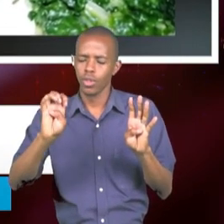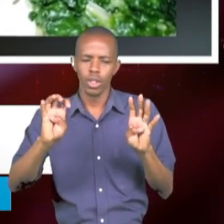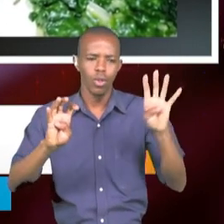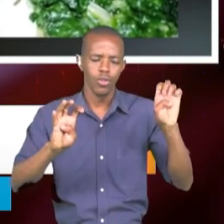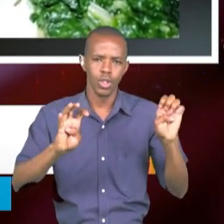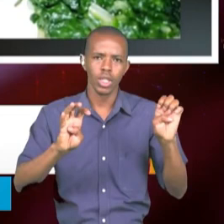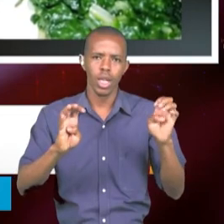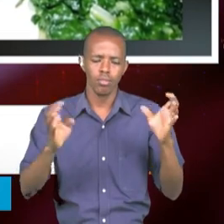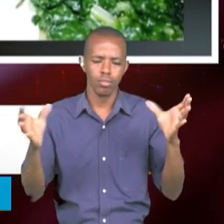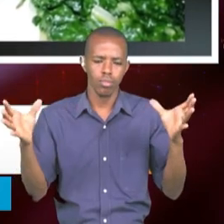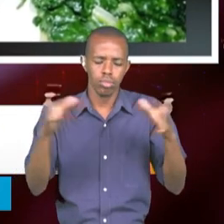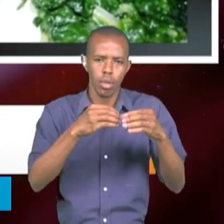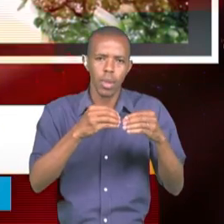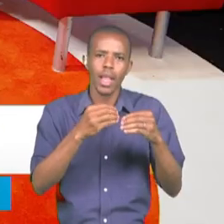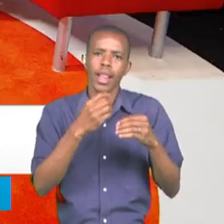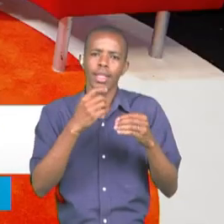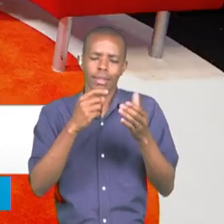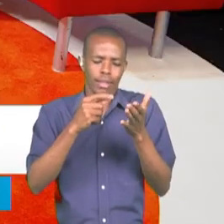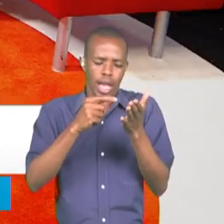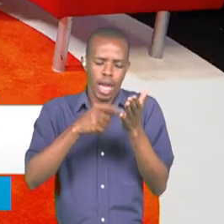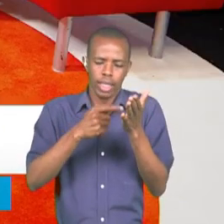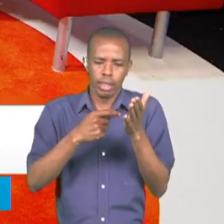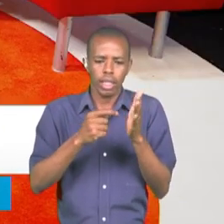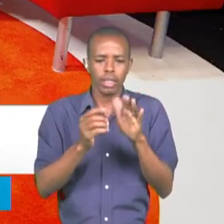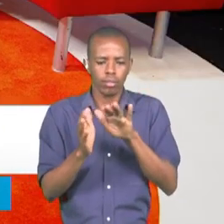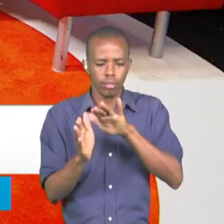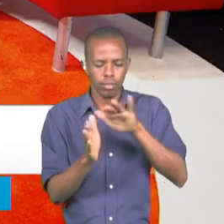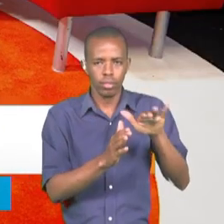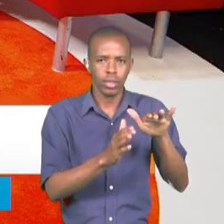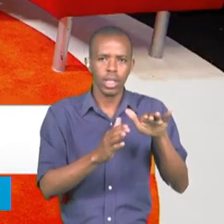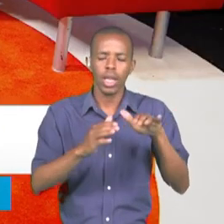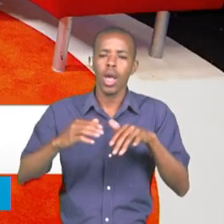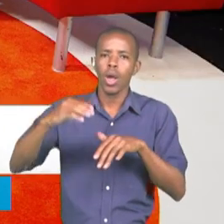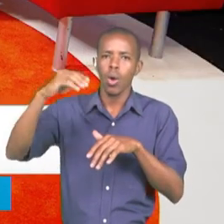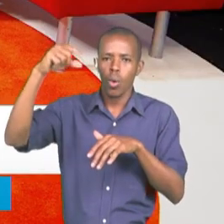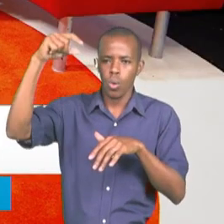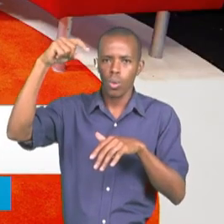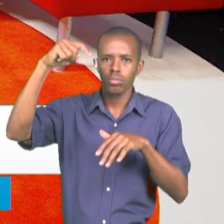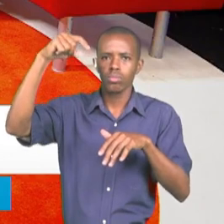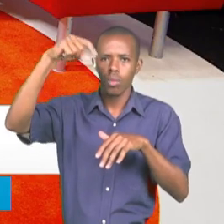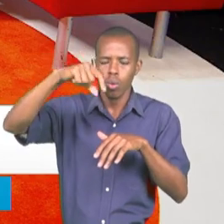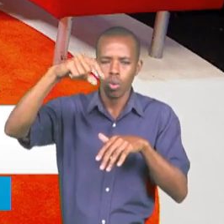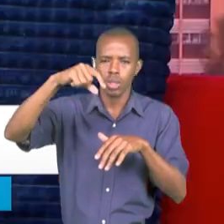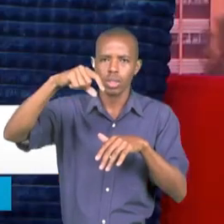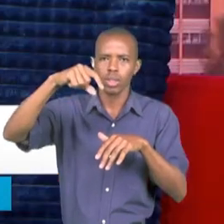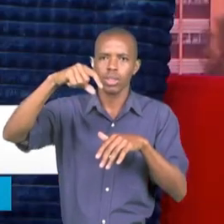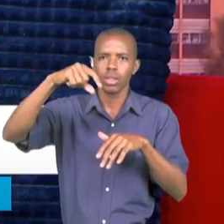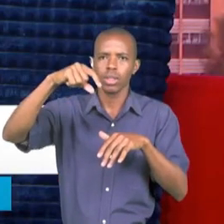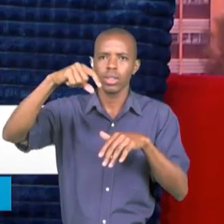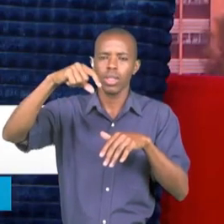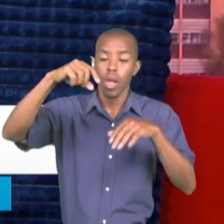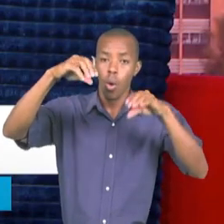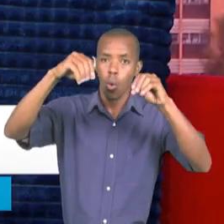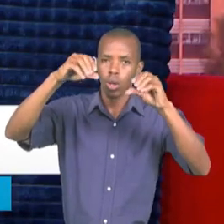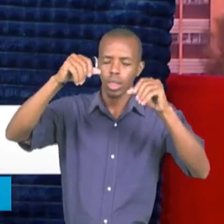combine kama ni stew ama kani rice iko tu hivyo kando. Then quality is what I don't even compromise on. Ndio maana saa